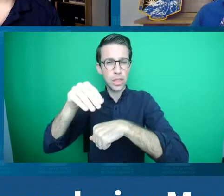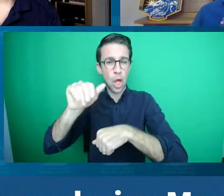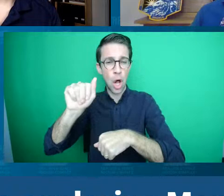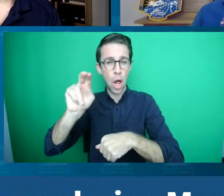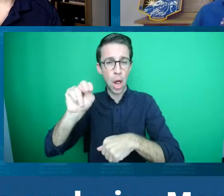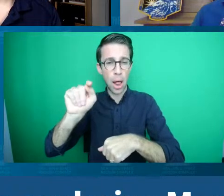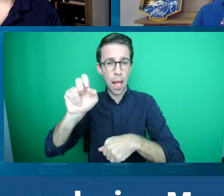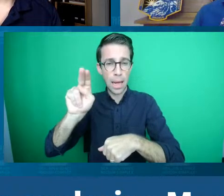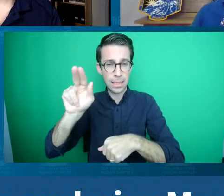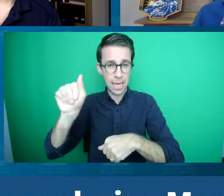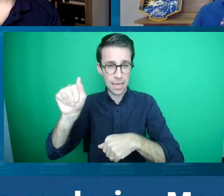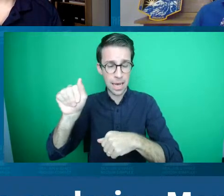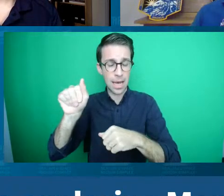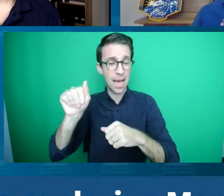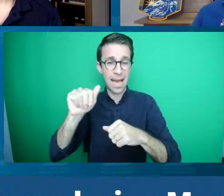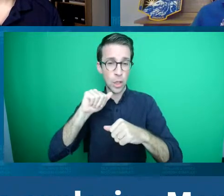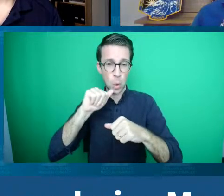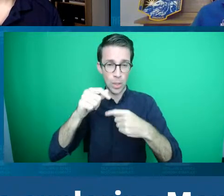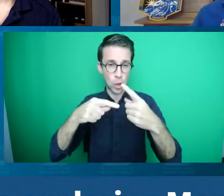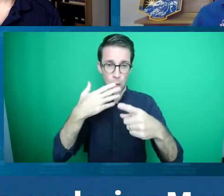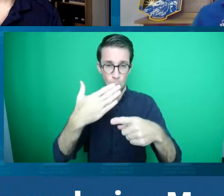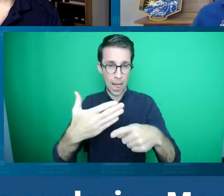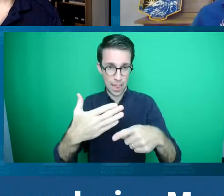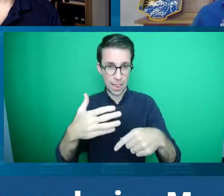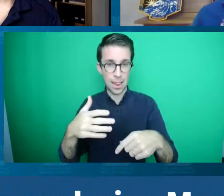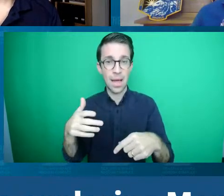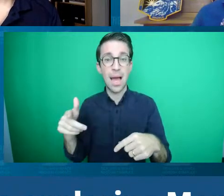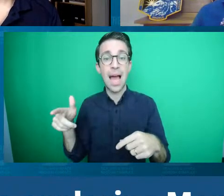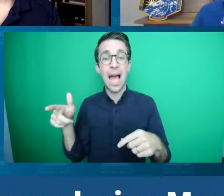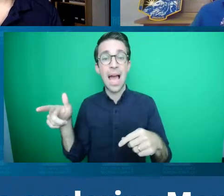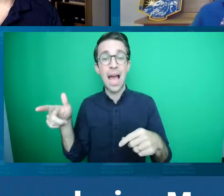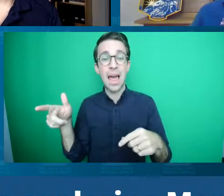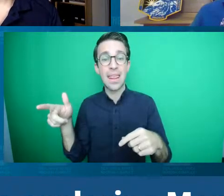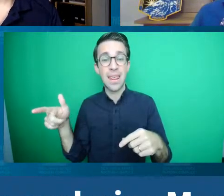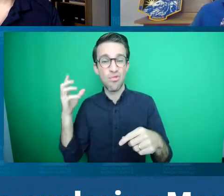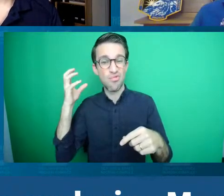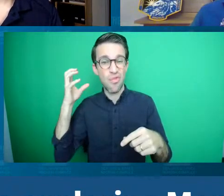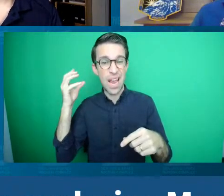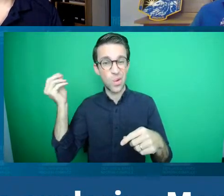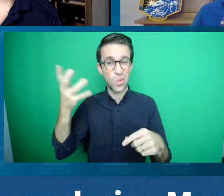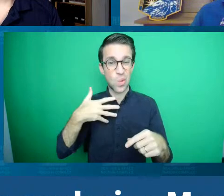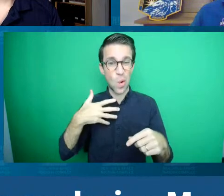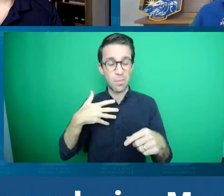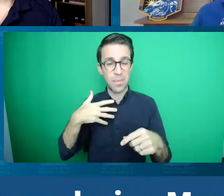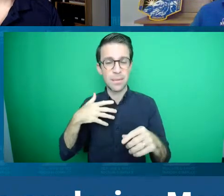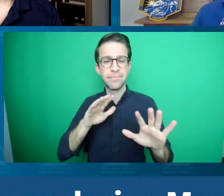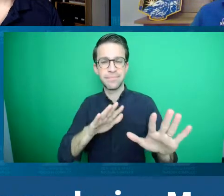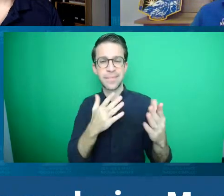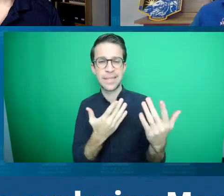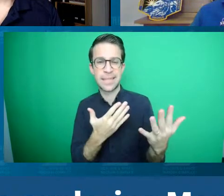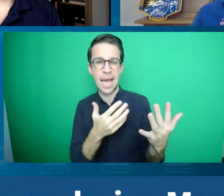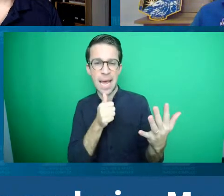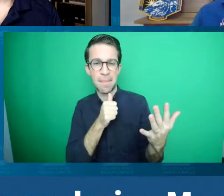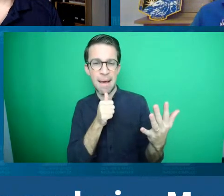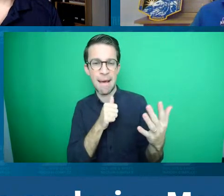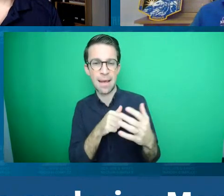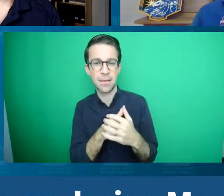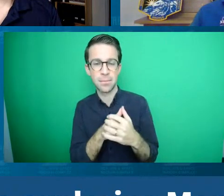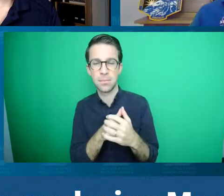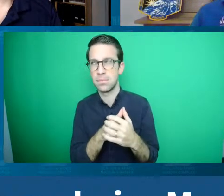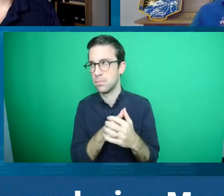the ground called up and told me to stand by. And when the ground tells you to stand by and you're outside on a spacewalk, it's not going to be a quick